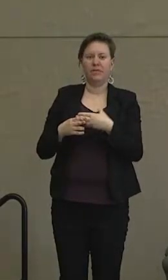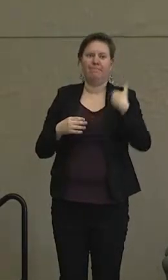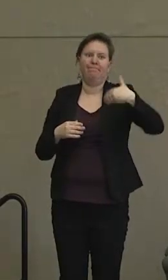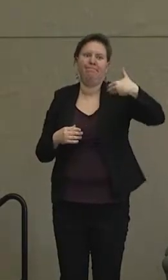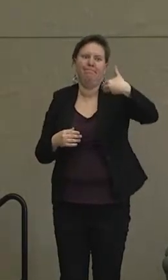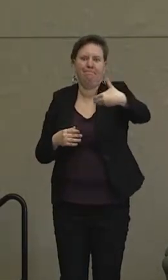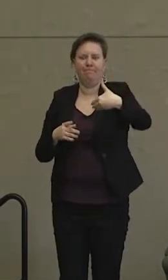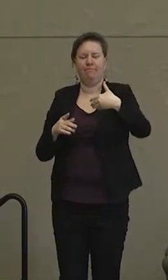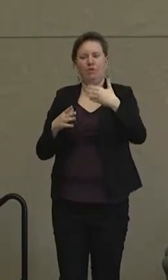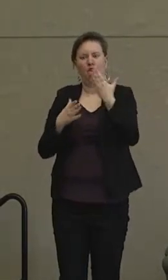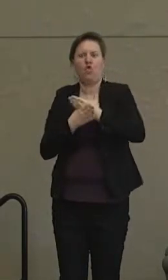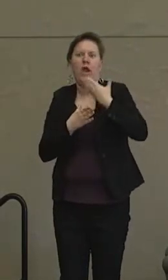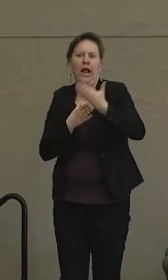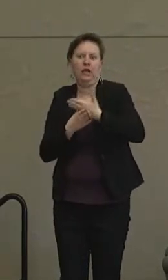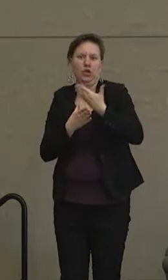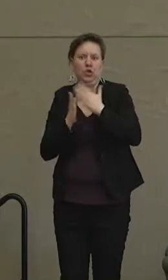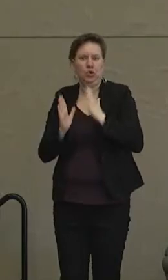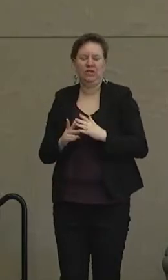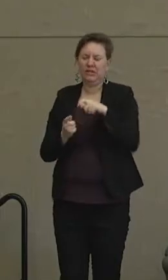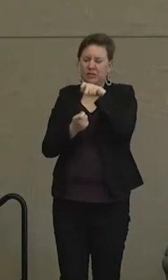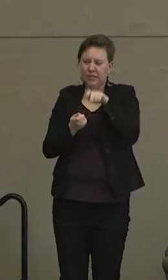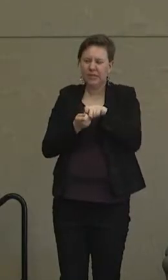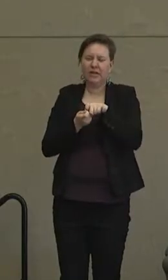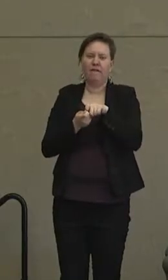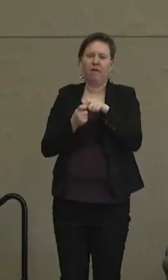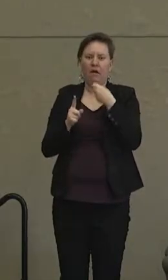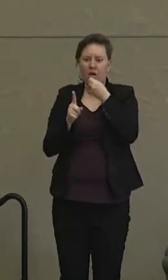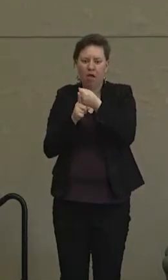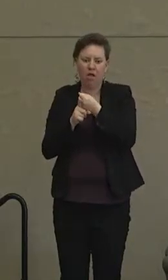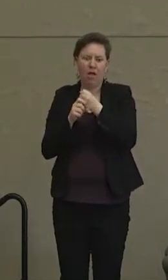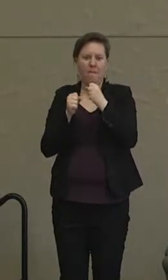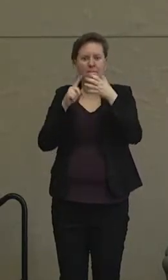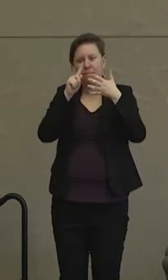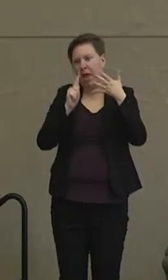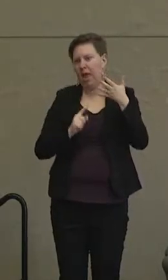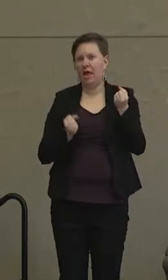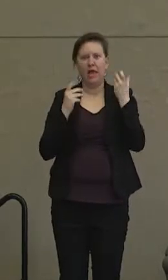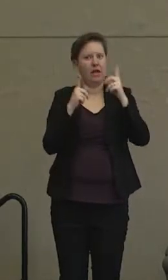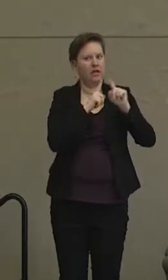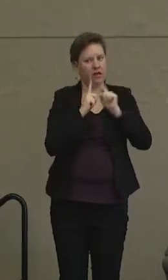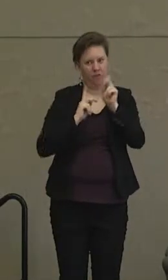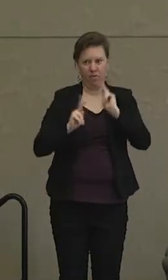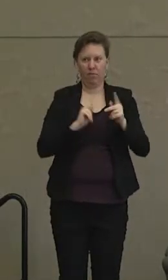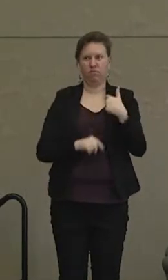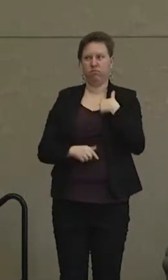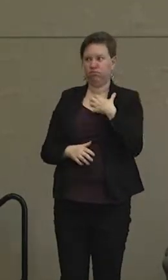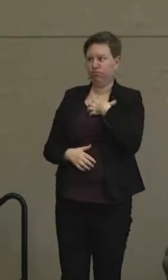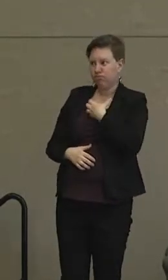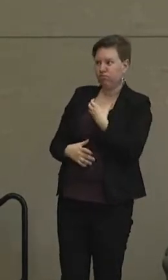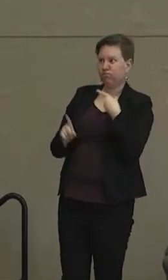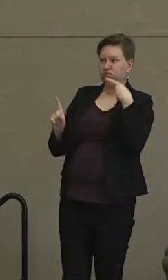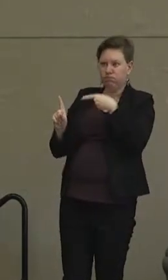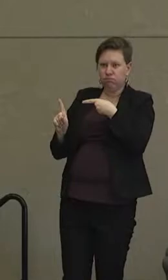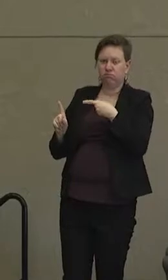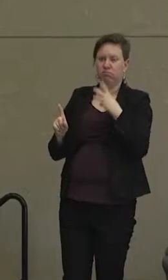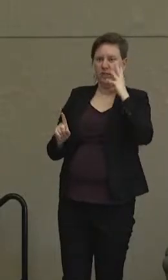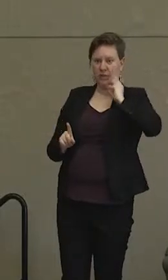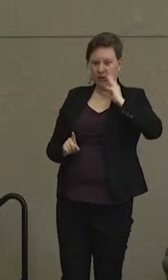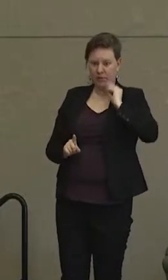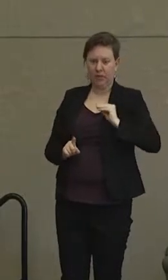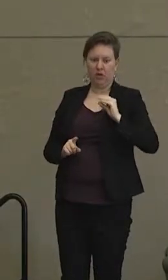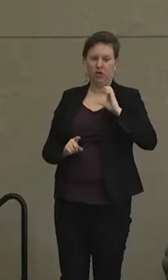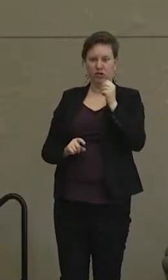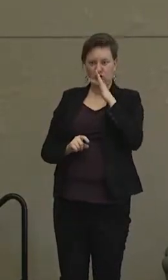harassers, specific cases where there are like multiple individuals who have been assaulted